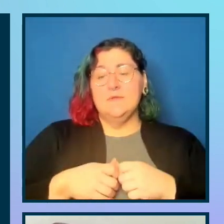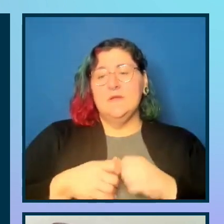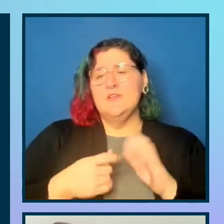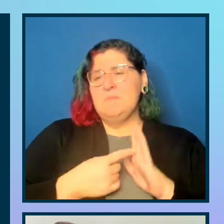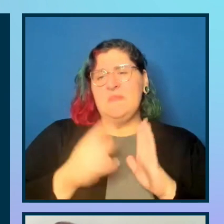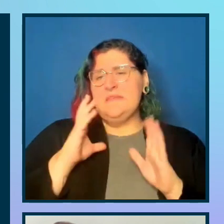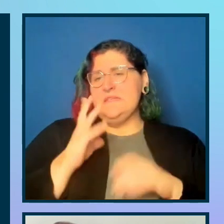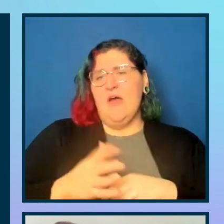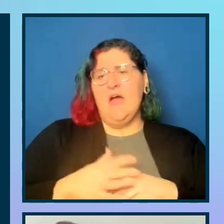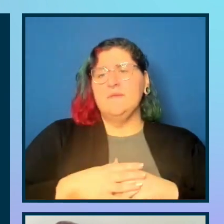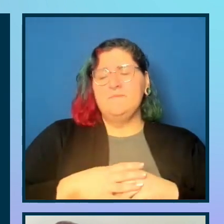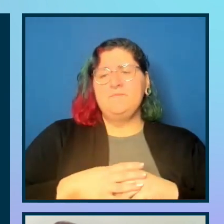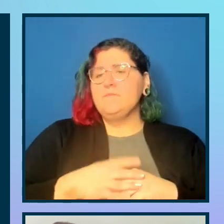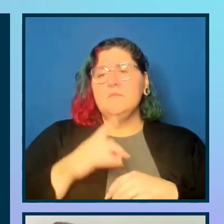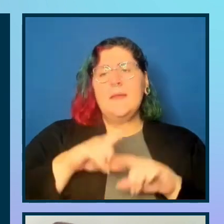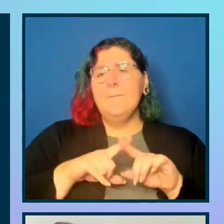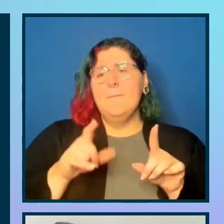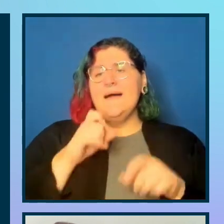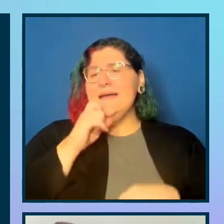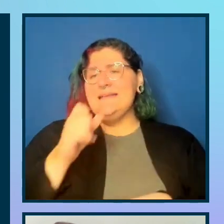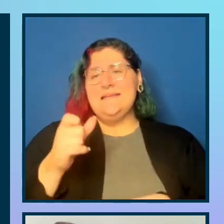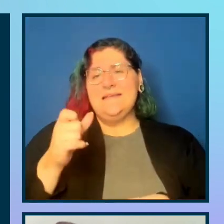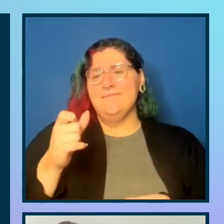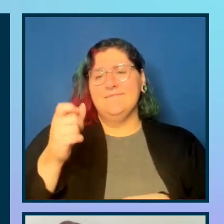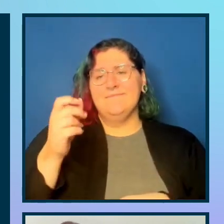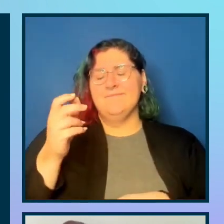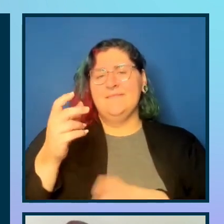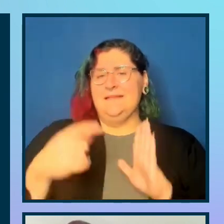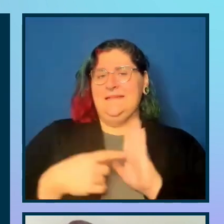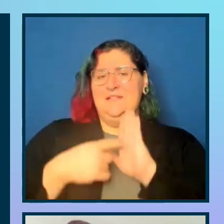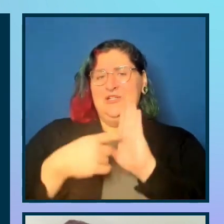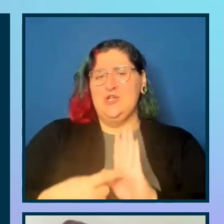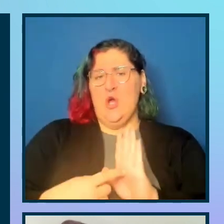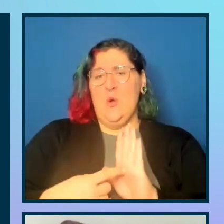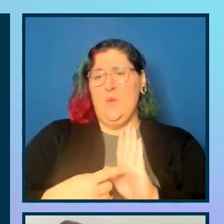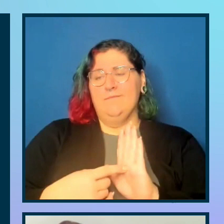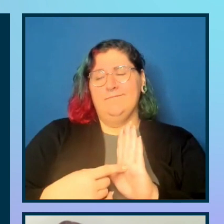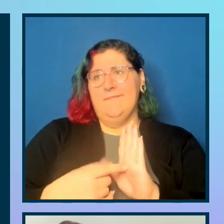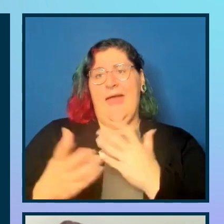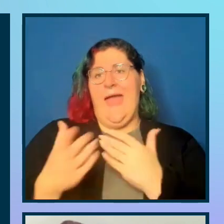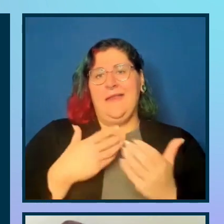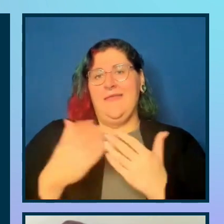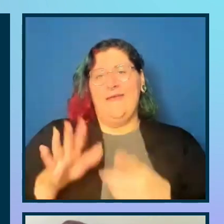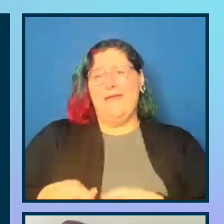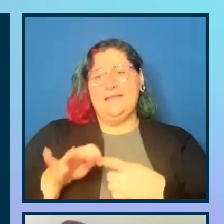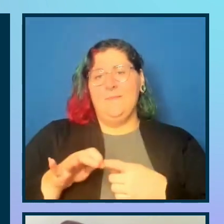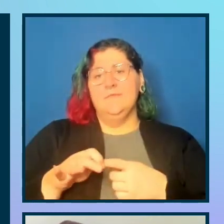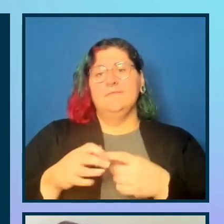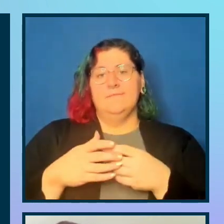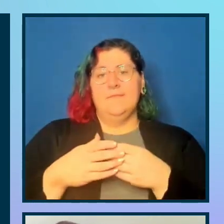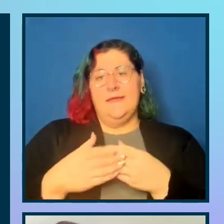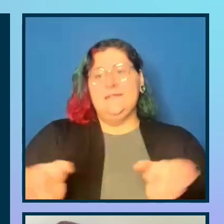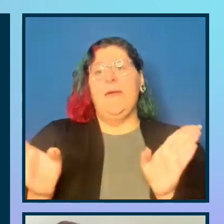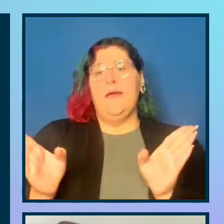so far, but it doesn't tell us other than the fact that it's not expanded, which is good that it does show us that this button isn't expanded. But I want to draw